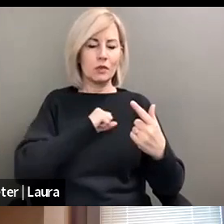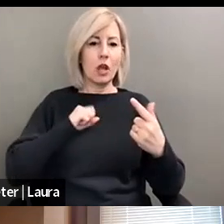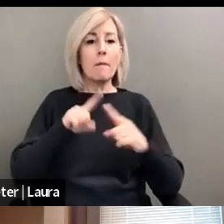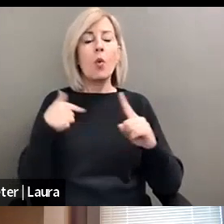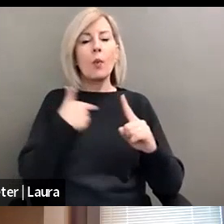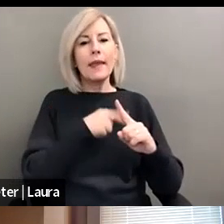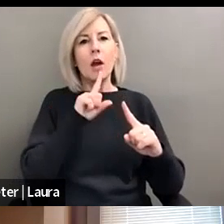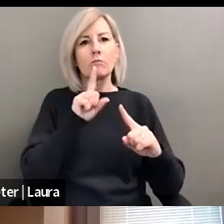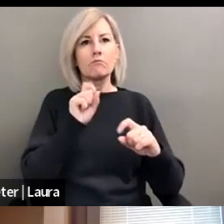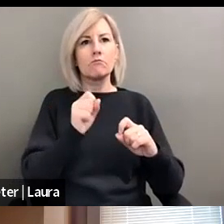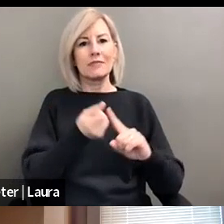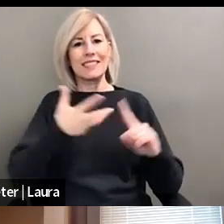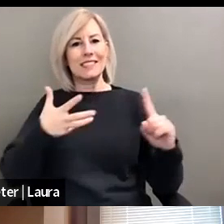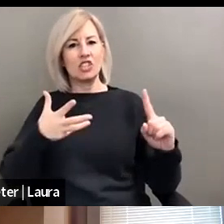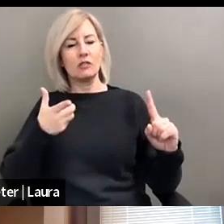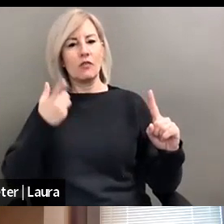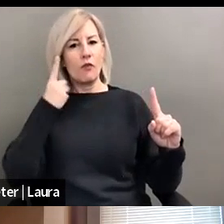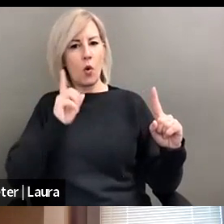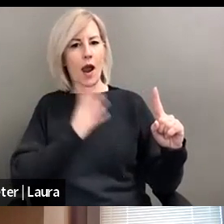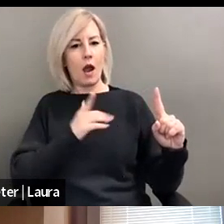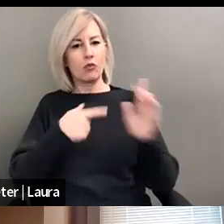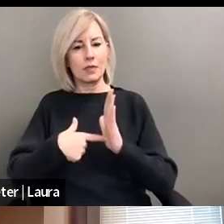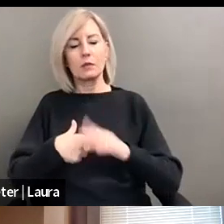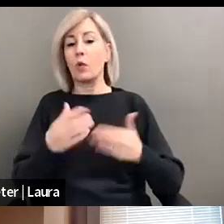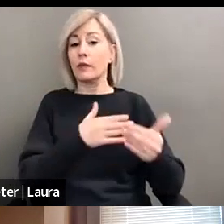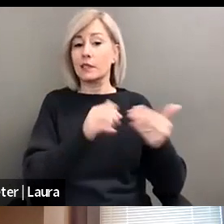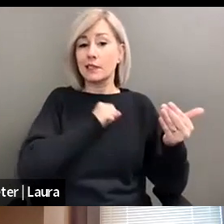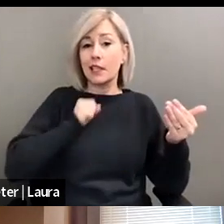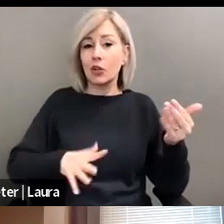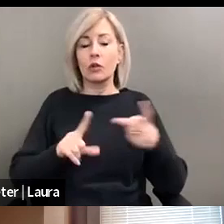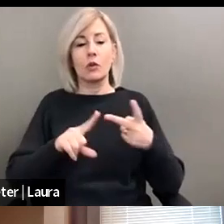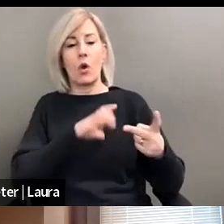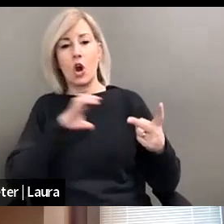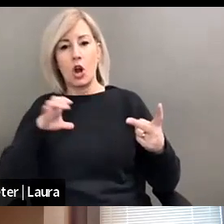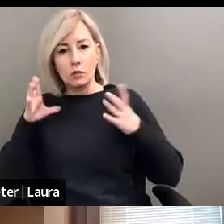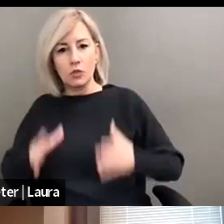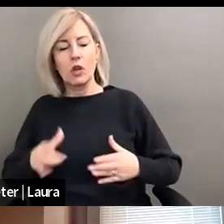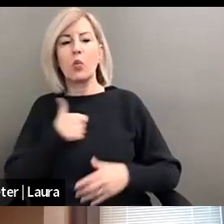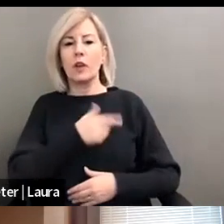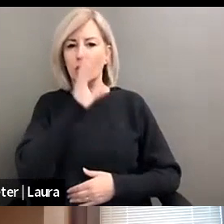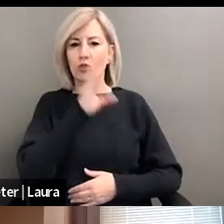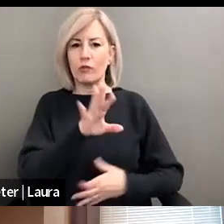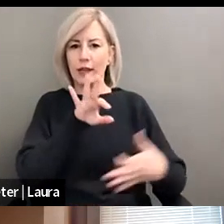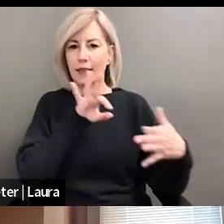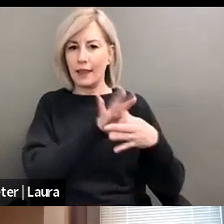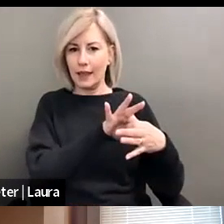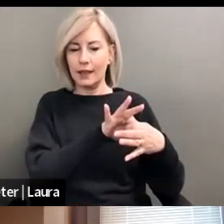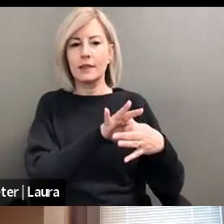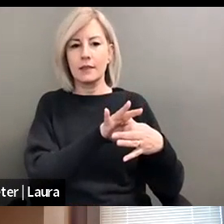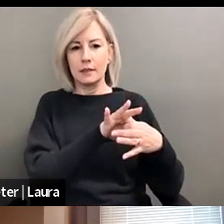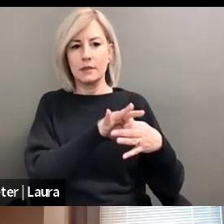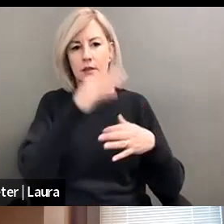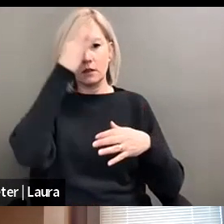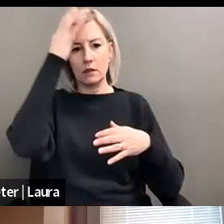extension of our representative, whether it's the senator or congressperson. We're your direct link. So